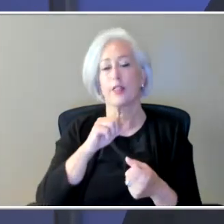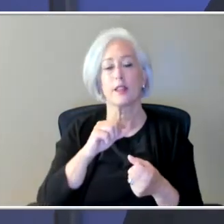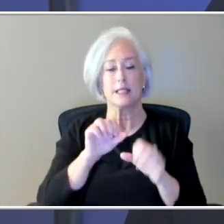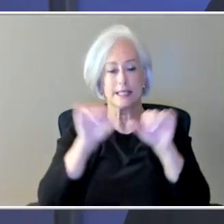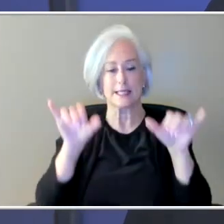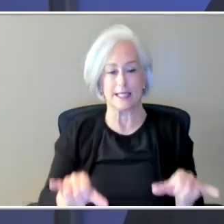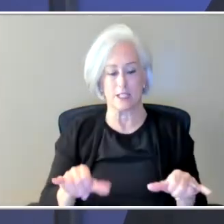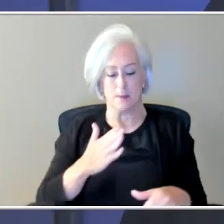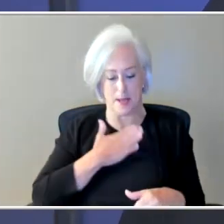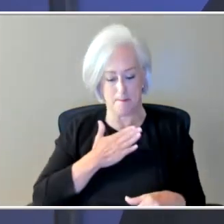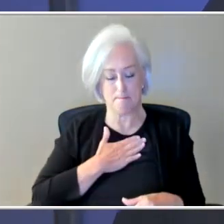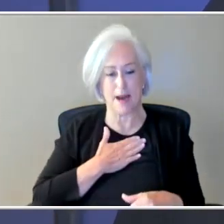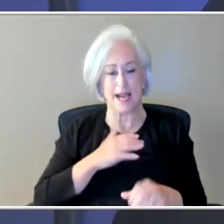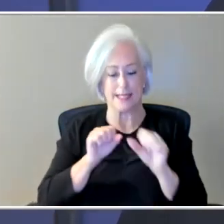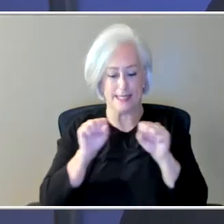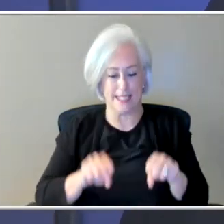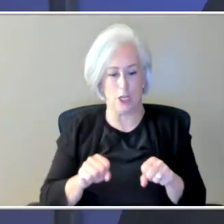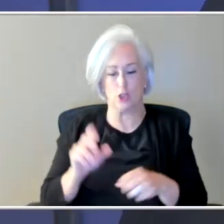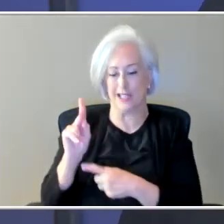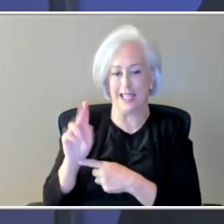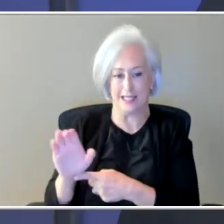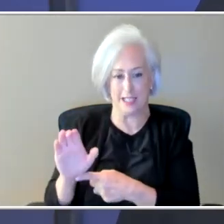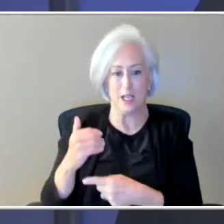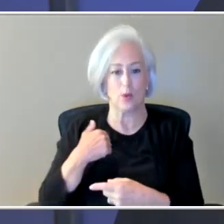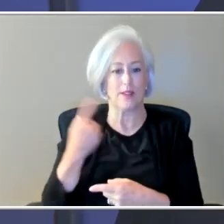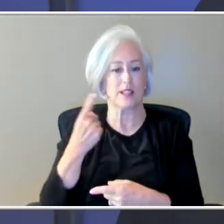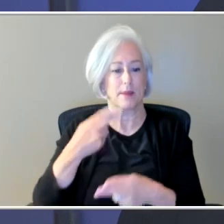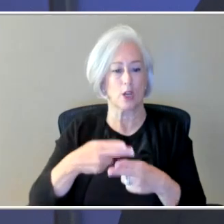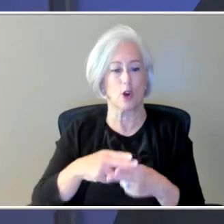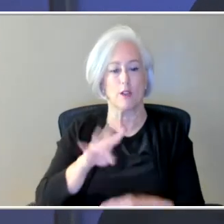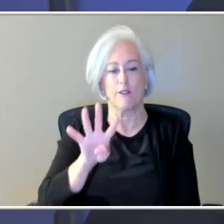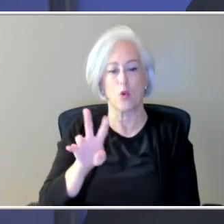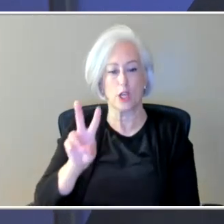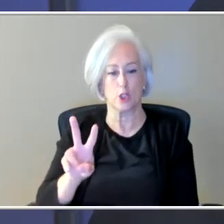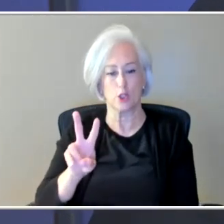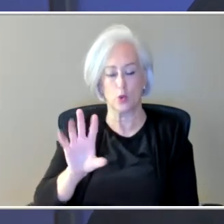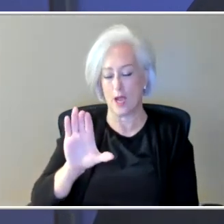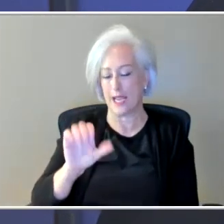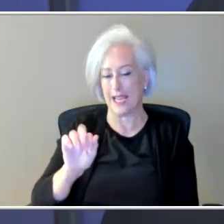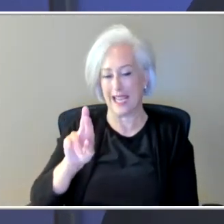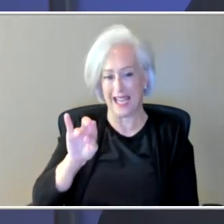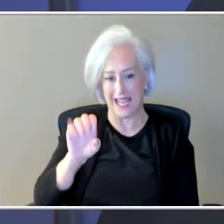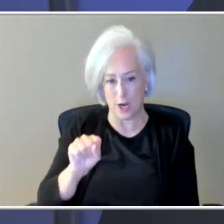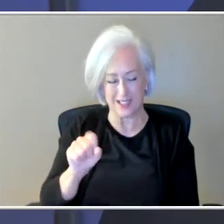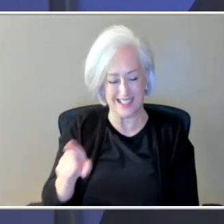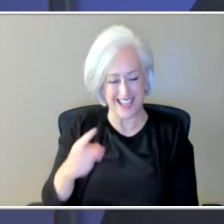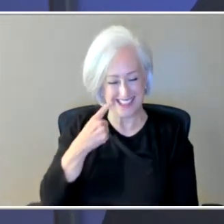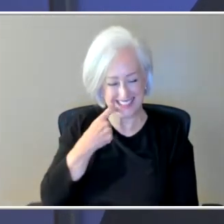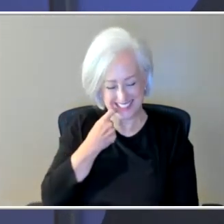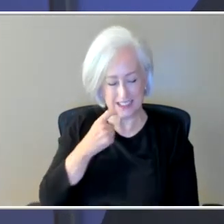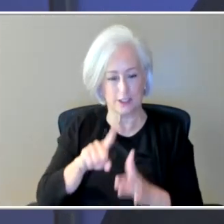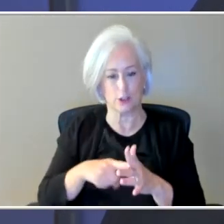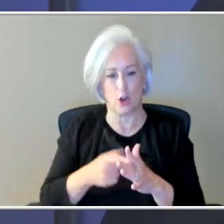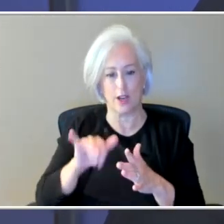and so we have a program called 42 Cares, and they had just started in their initiation of that, and it was really great that I could lean